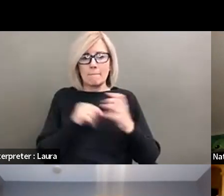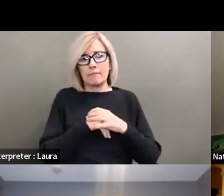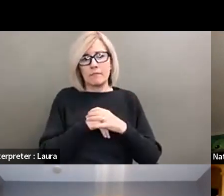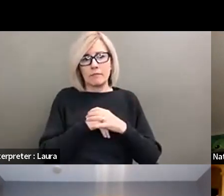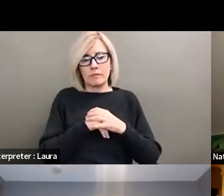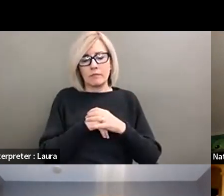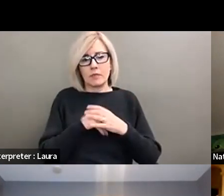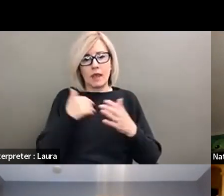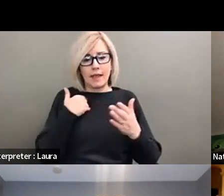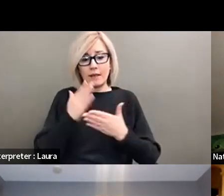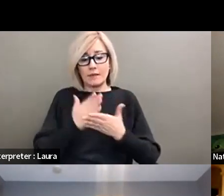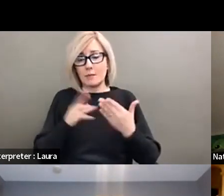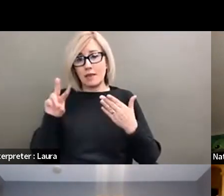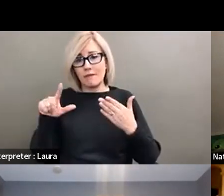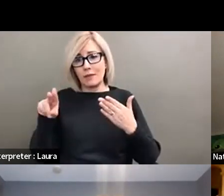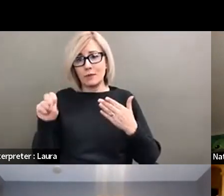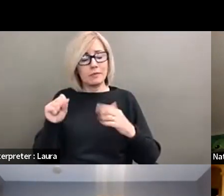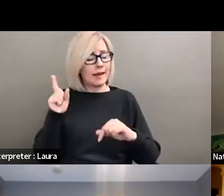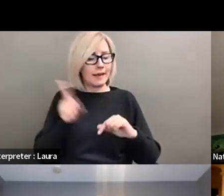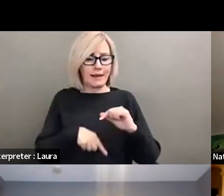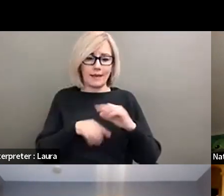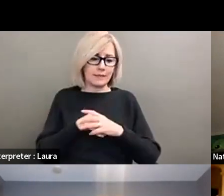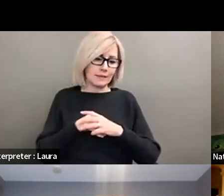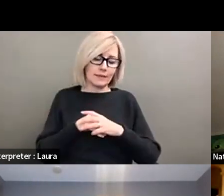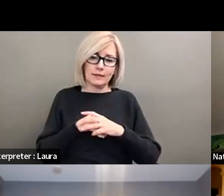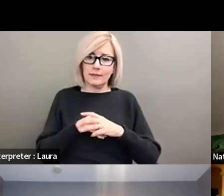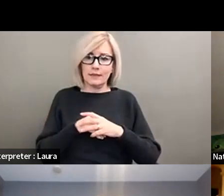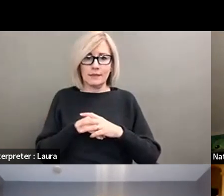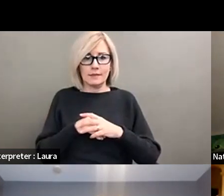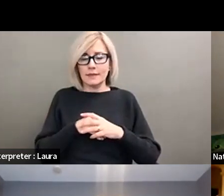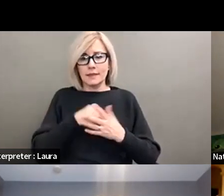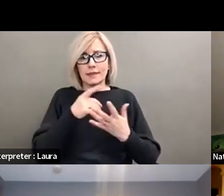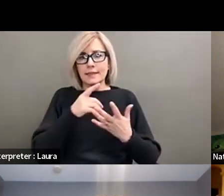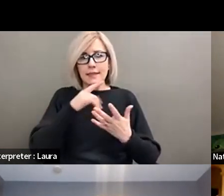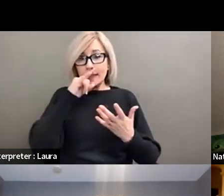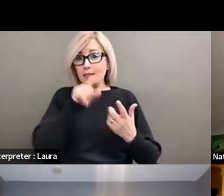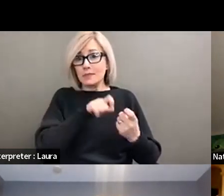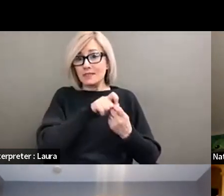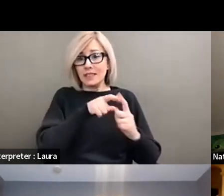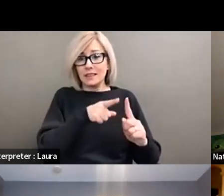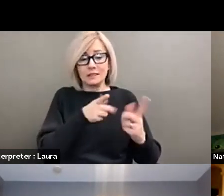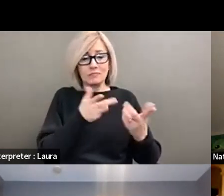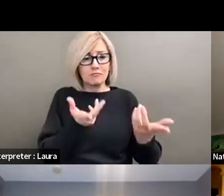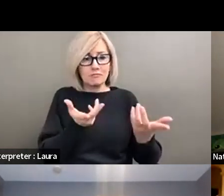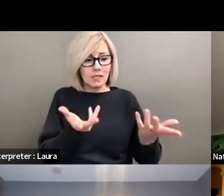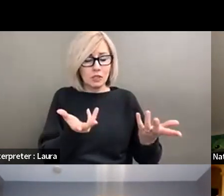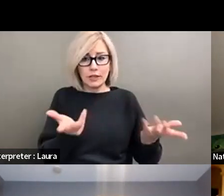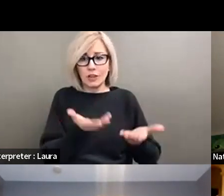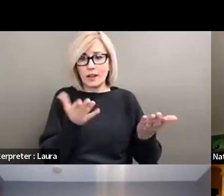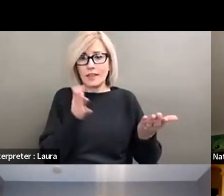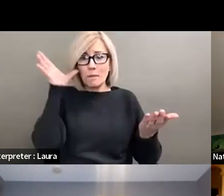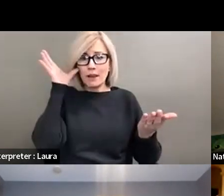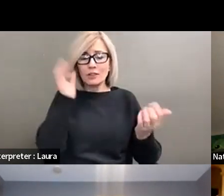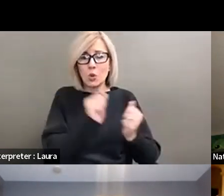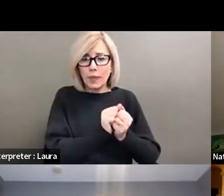do have some of the values, but I can never leave kids, especially, that are out here, and the parents, they're